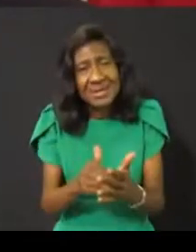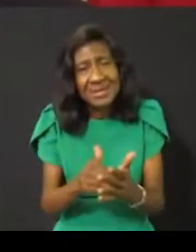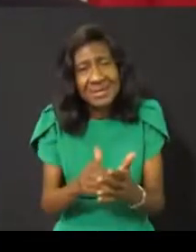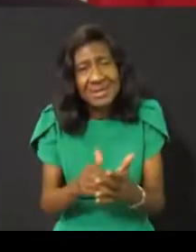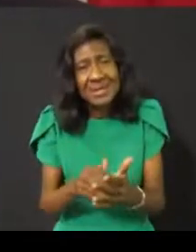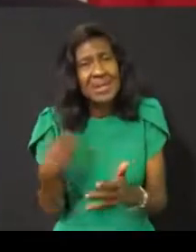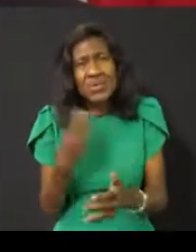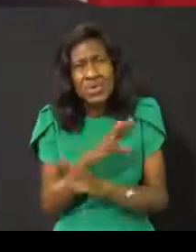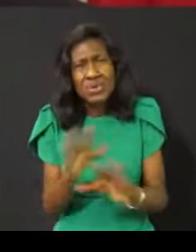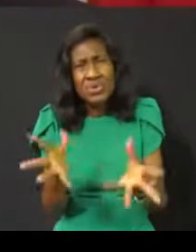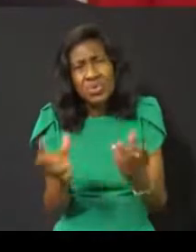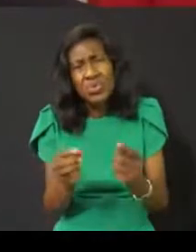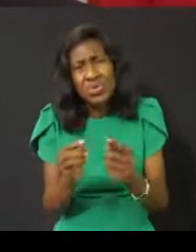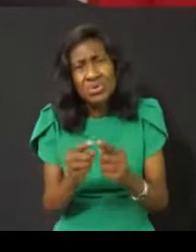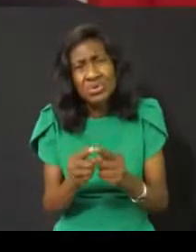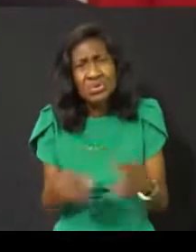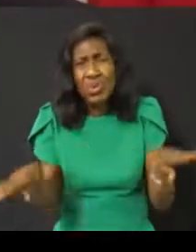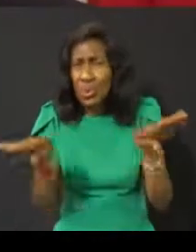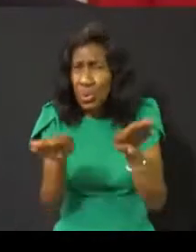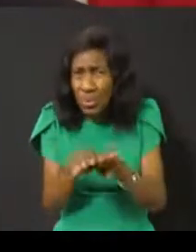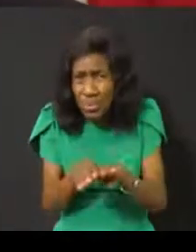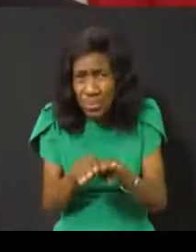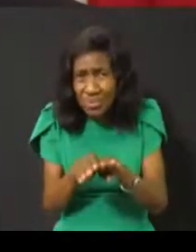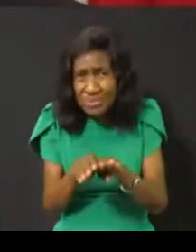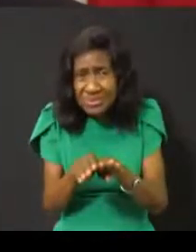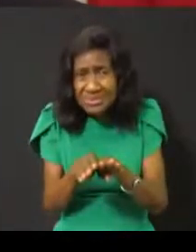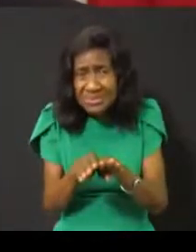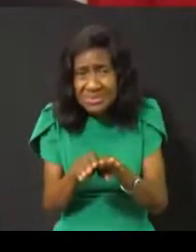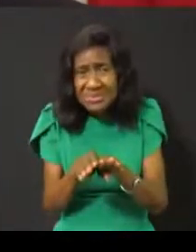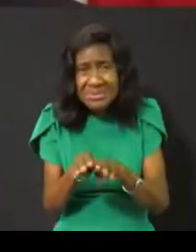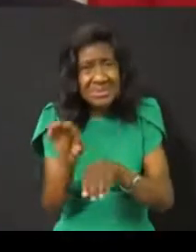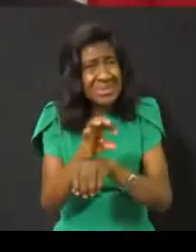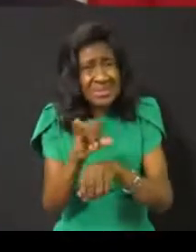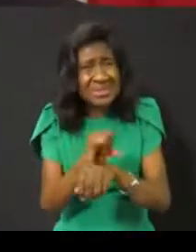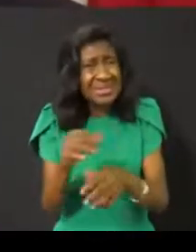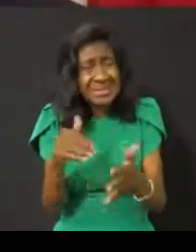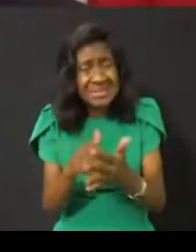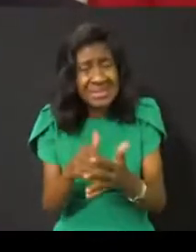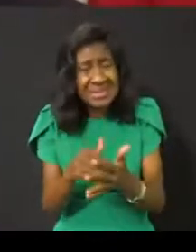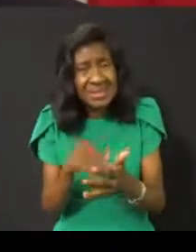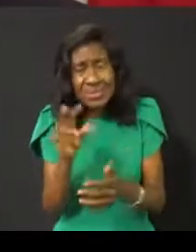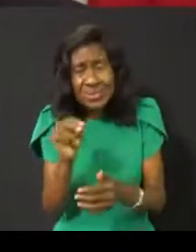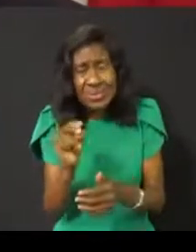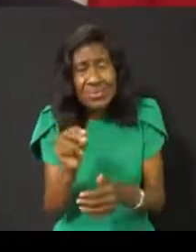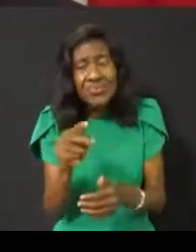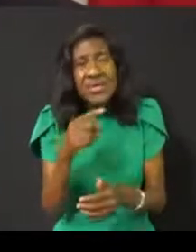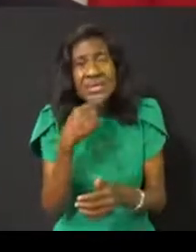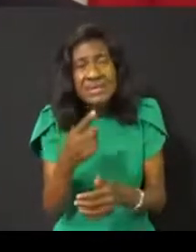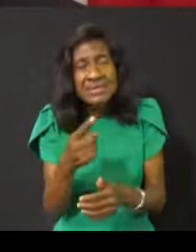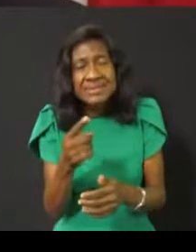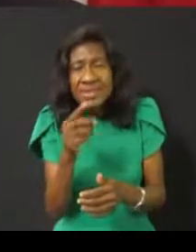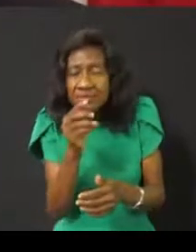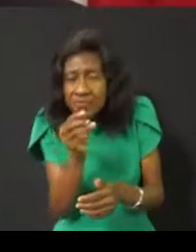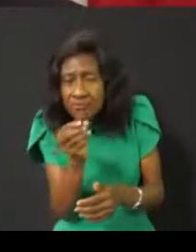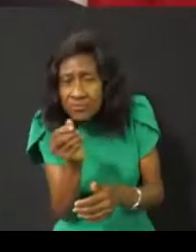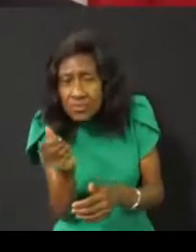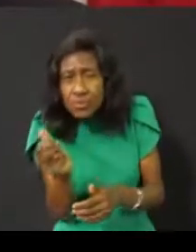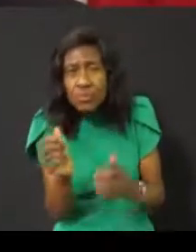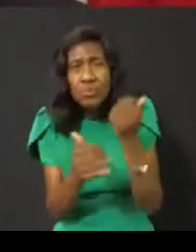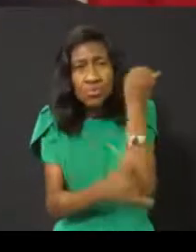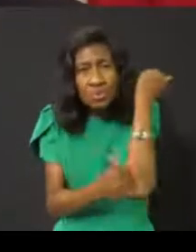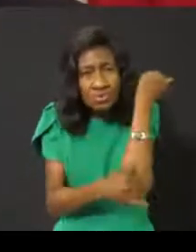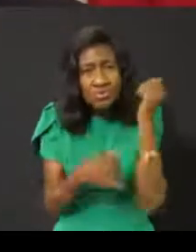something that no other country in the world has been able to achieve, or very few countries in the world have been able to